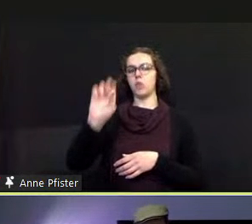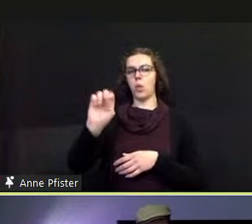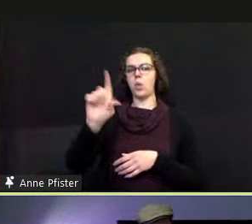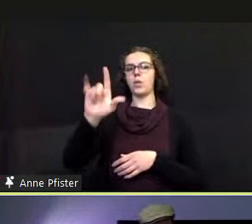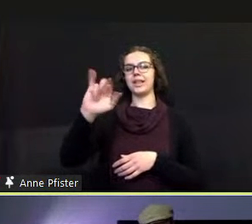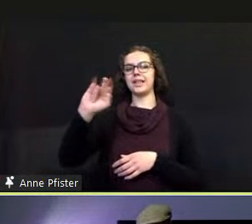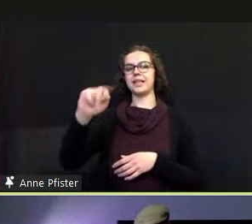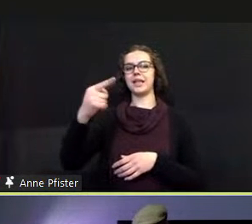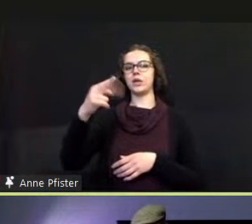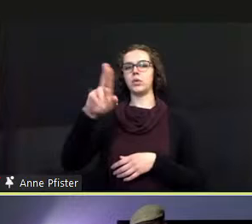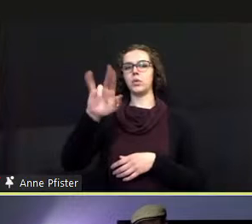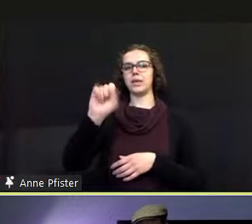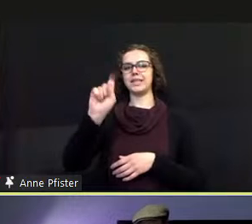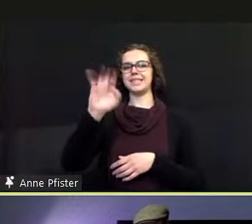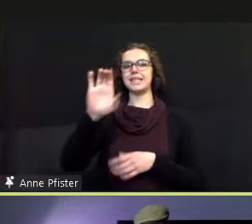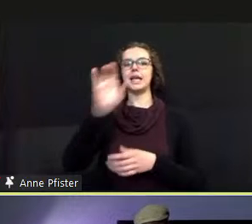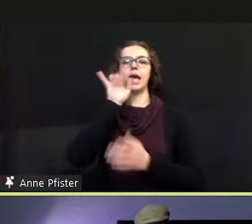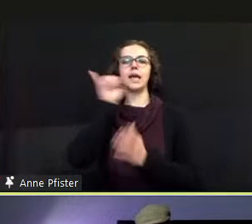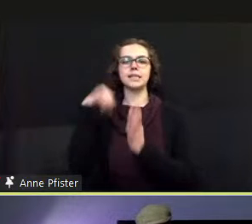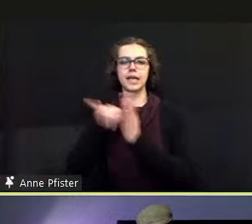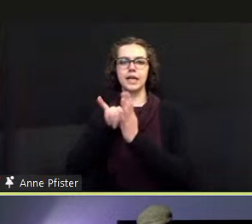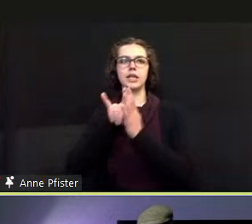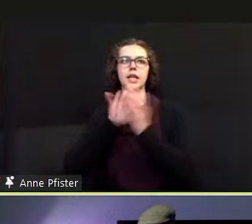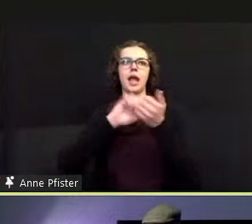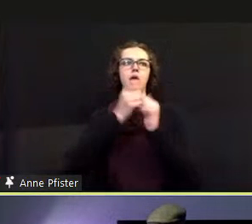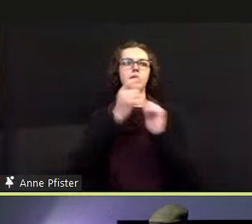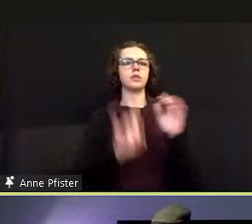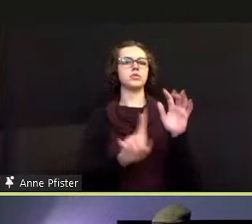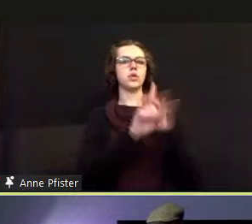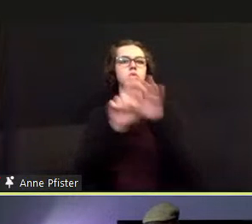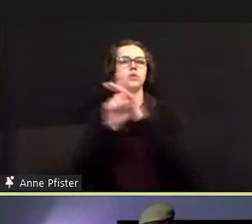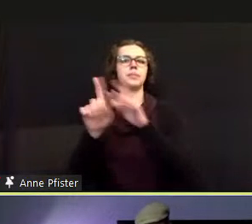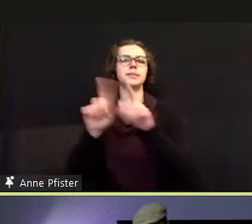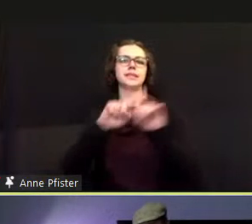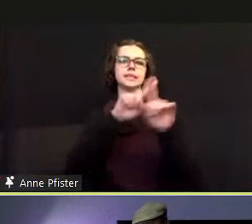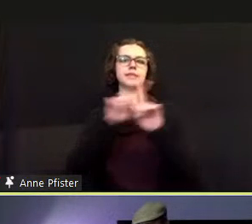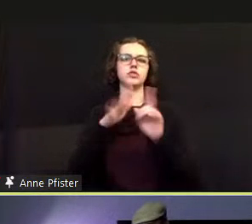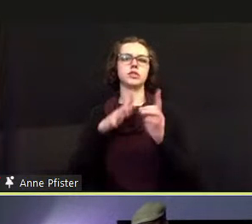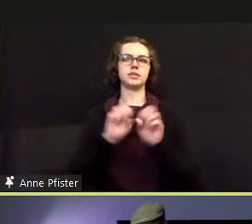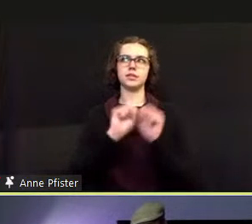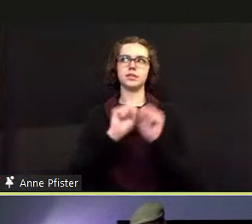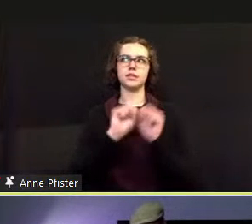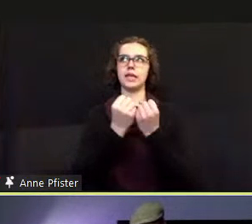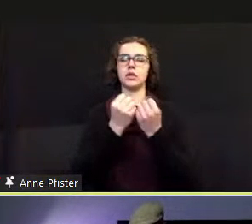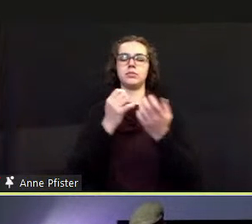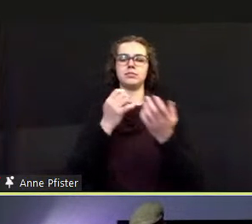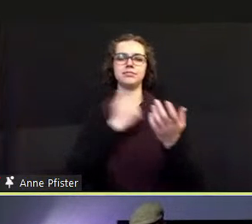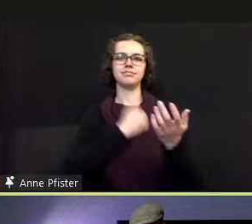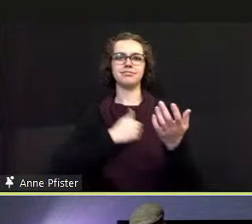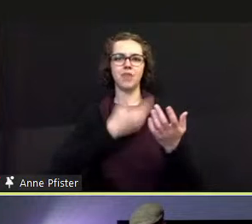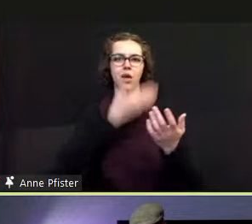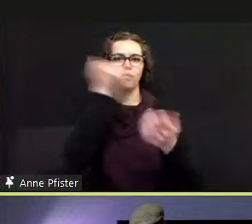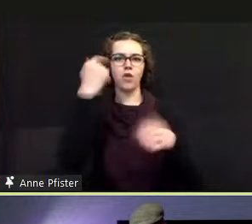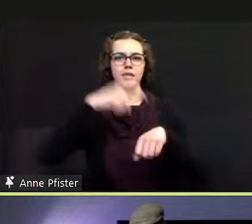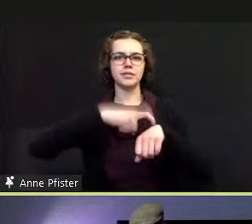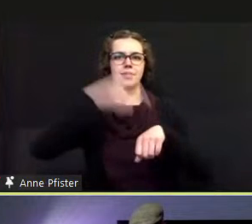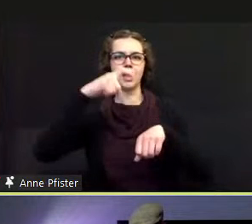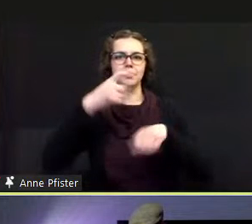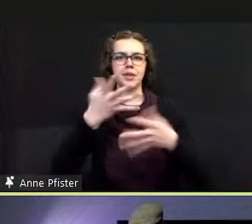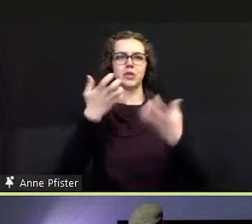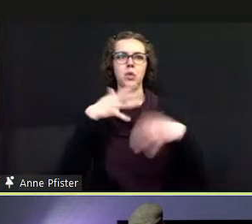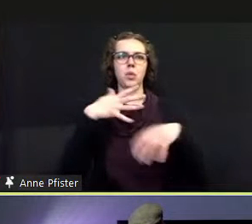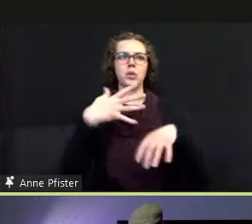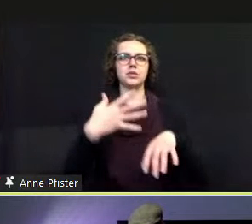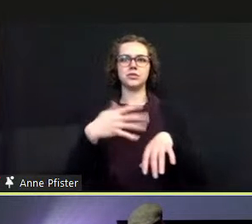and its manifestations in different kinds of societies. Oh, sorry, I forgot to put on my timer to keep me from